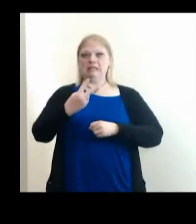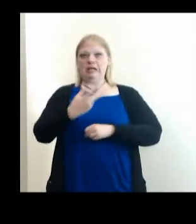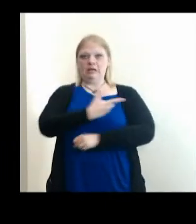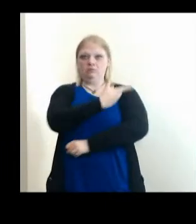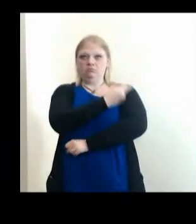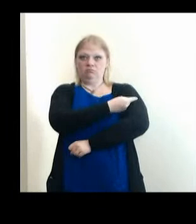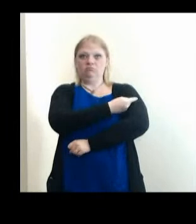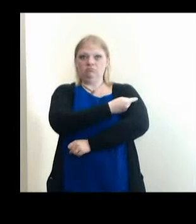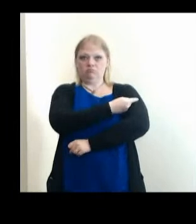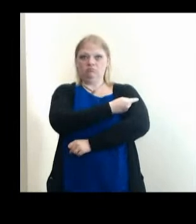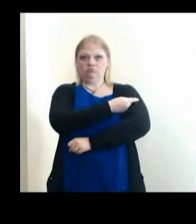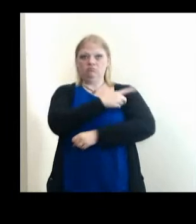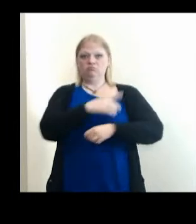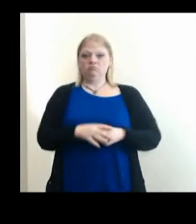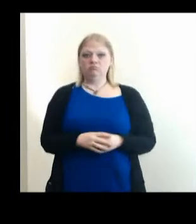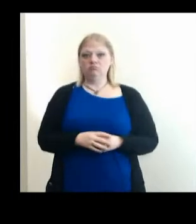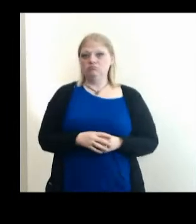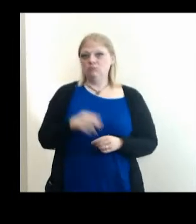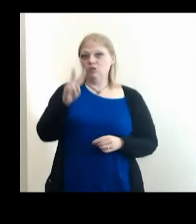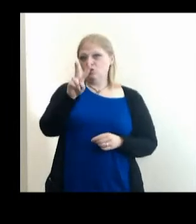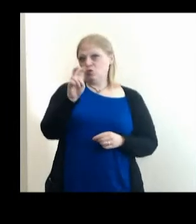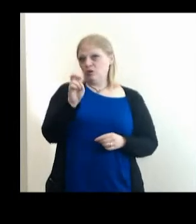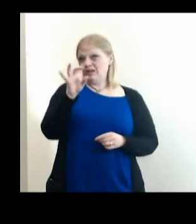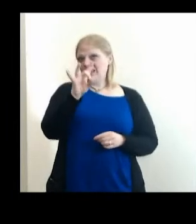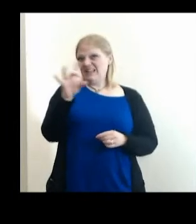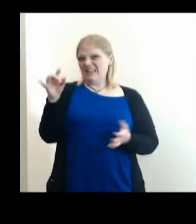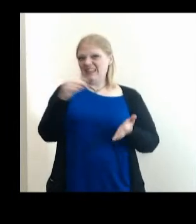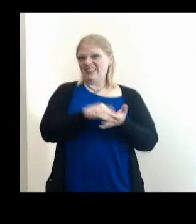of COVID-19 vaccine, and that's